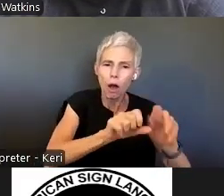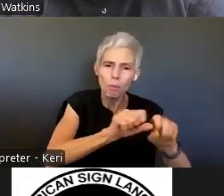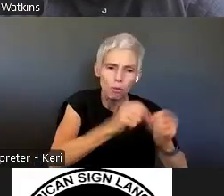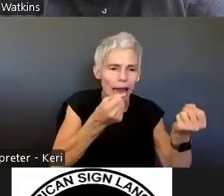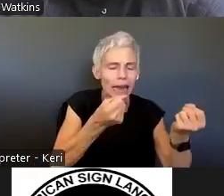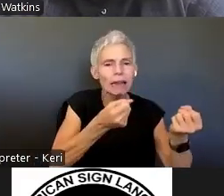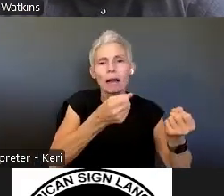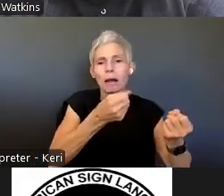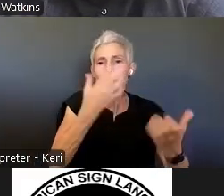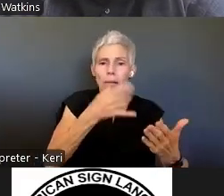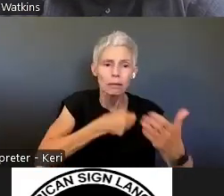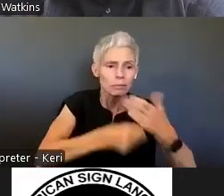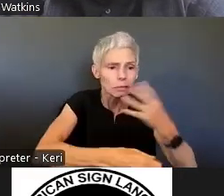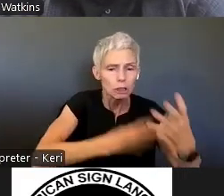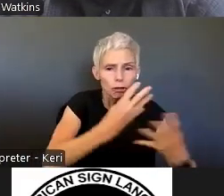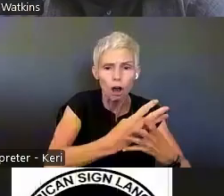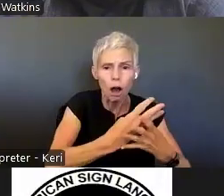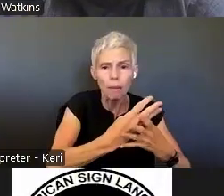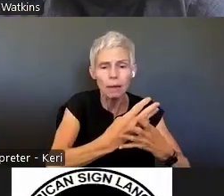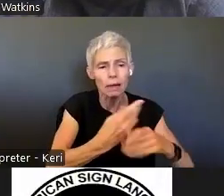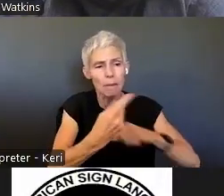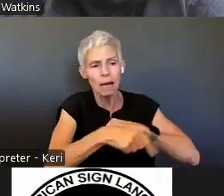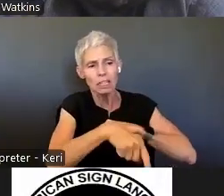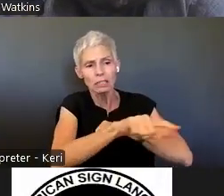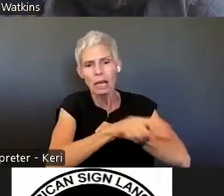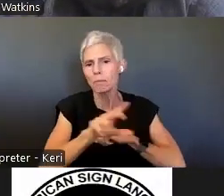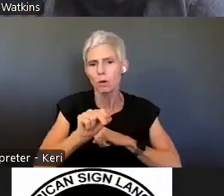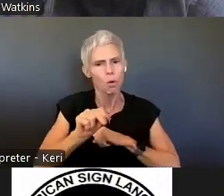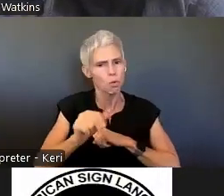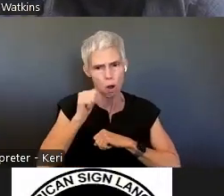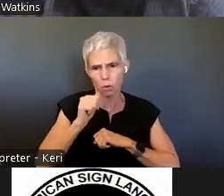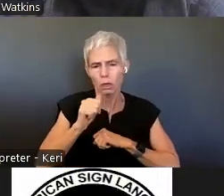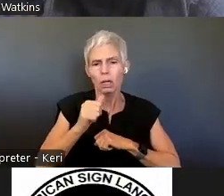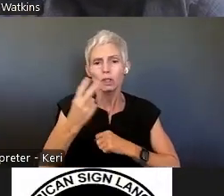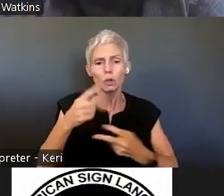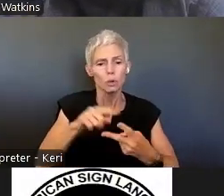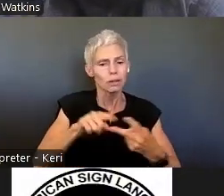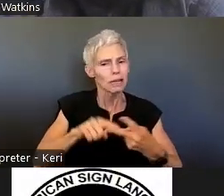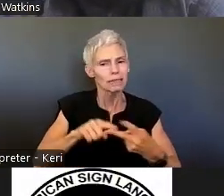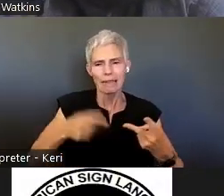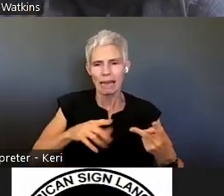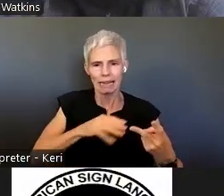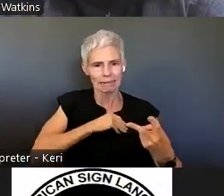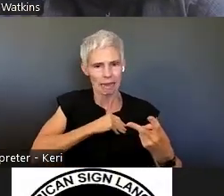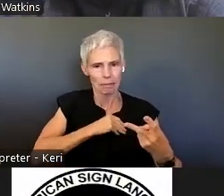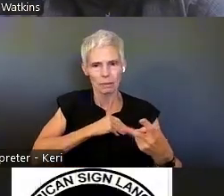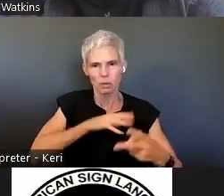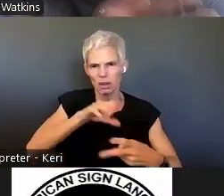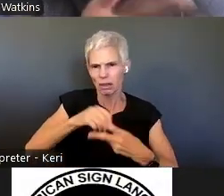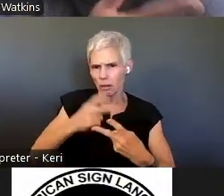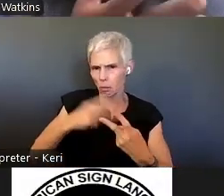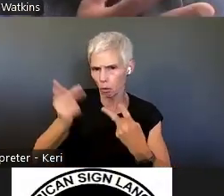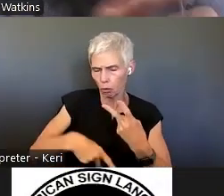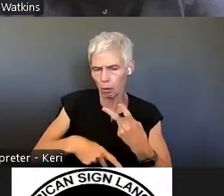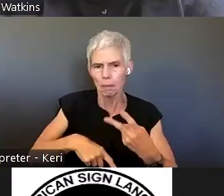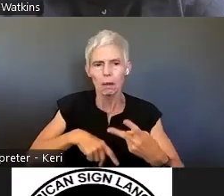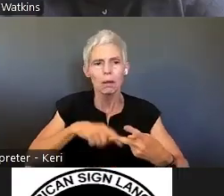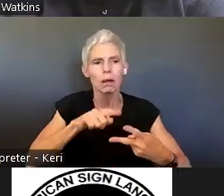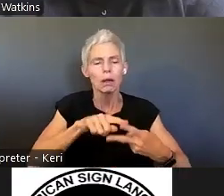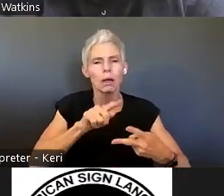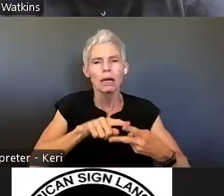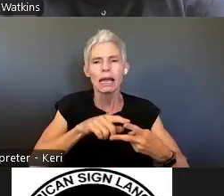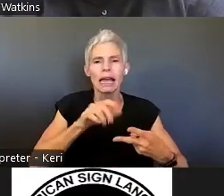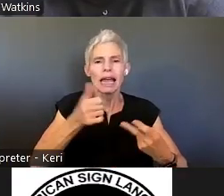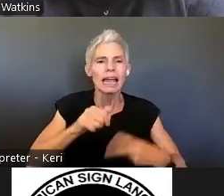them. The 2 things that we cannot accept into the program would be any kind of sexual